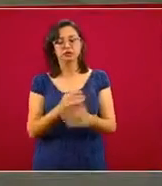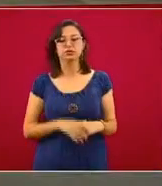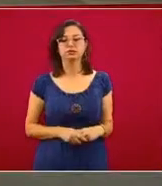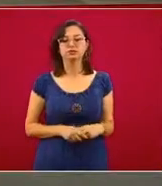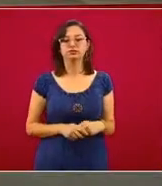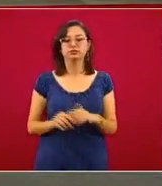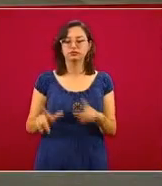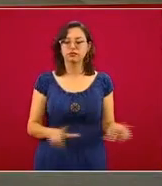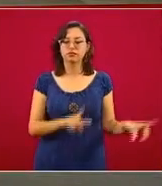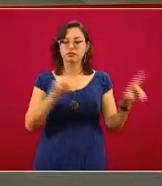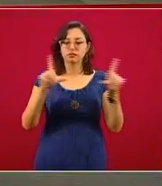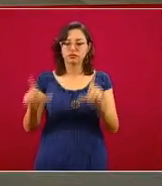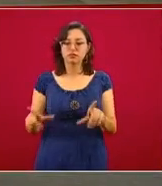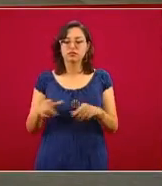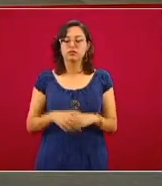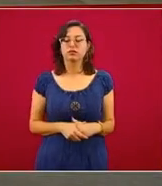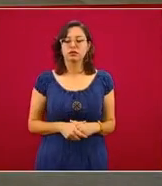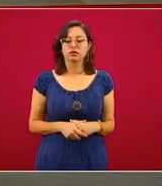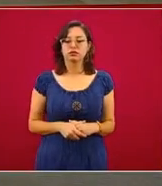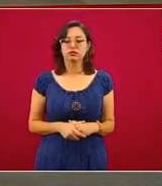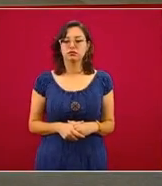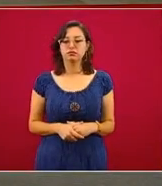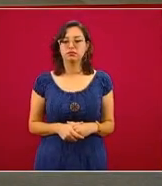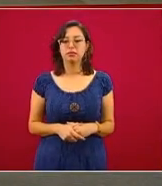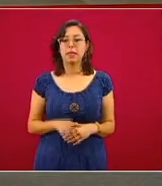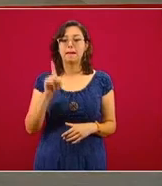every state in the middle.